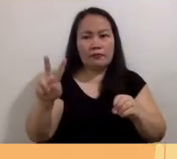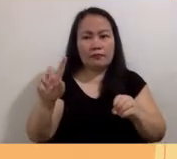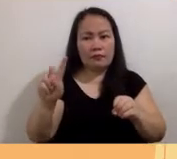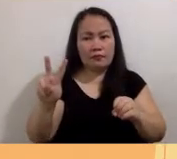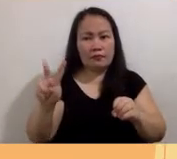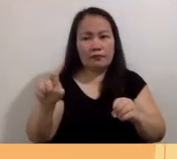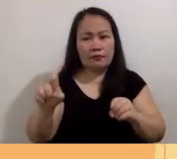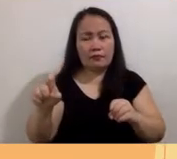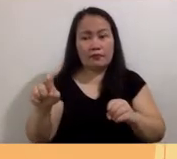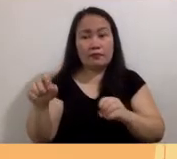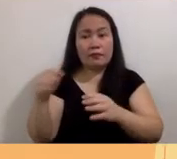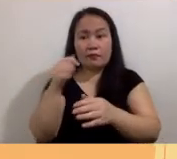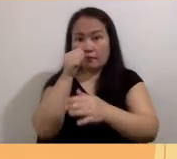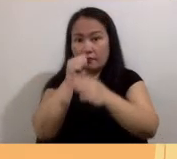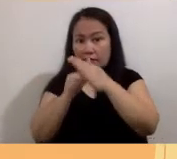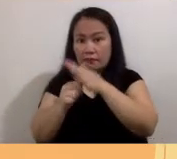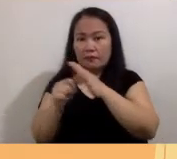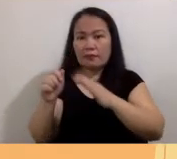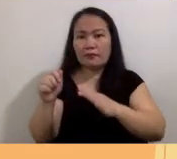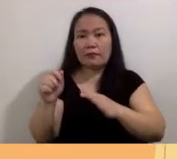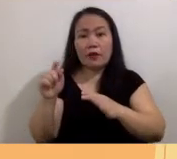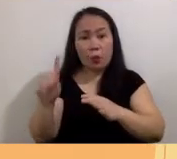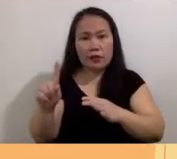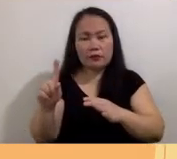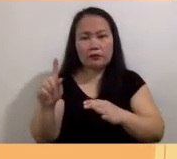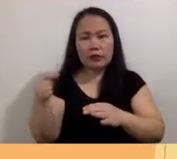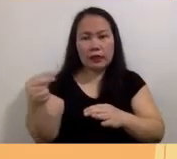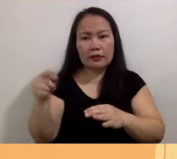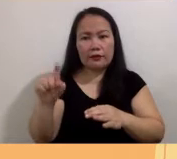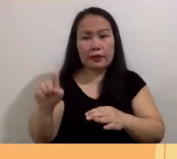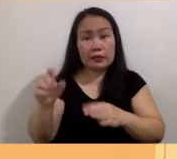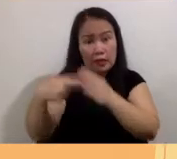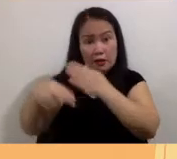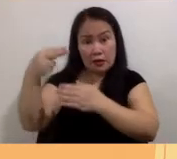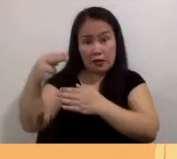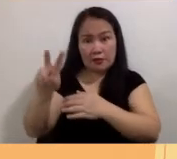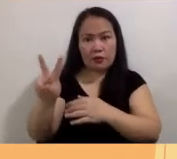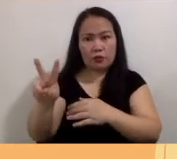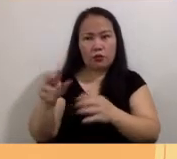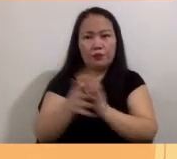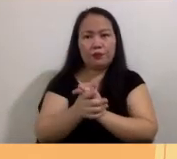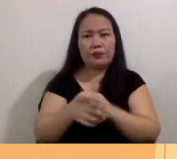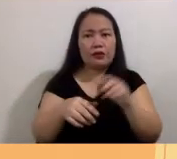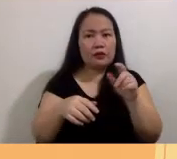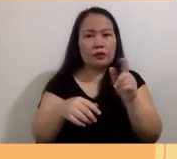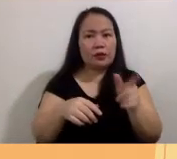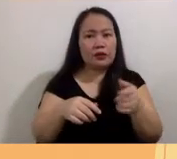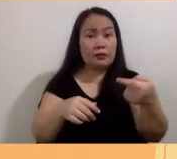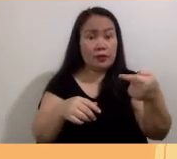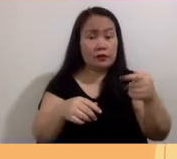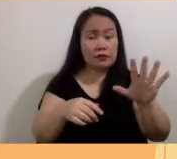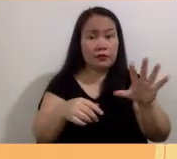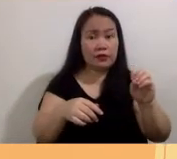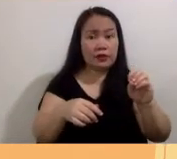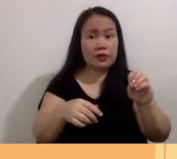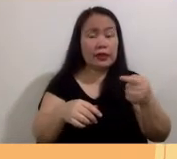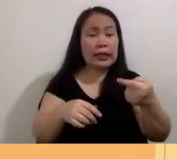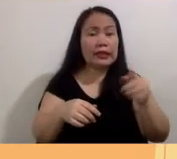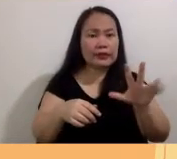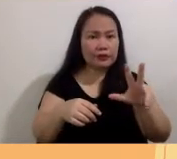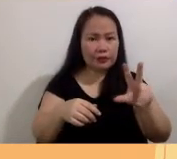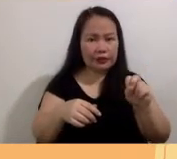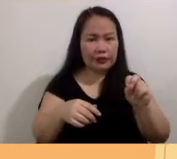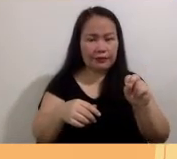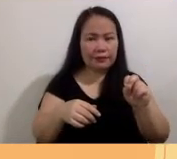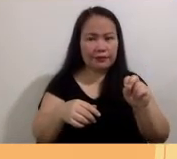that is negative x. And then 20 minus 50, that is negative 30. Alright, kasi mas